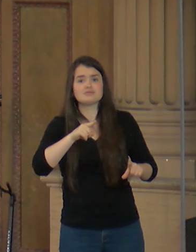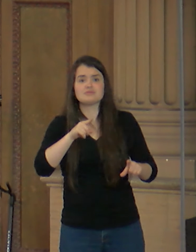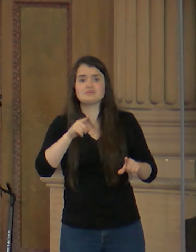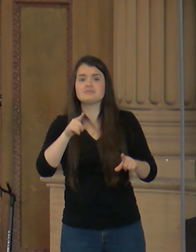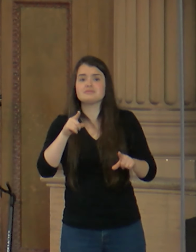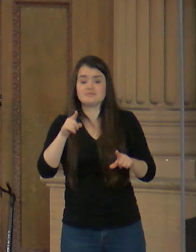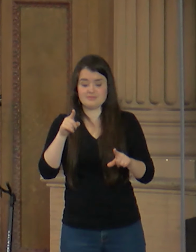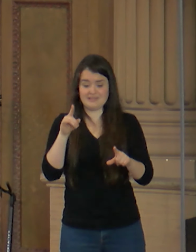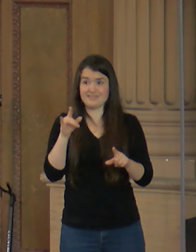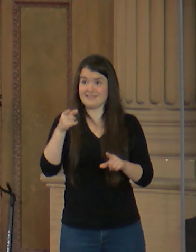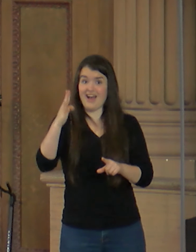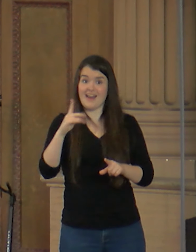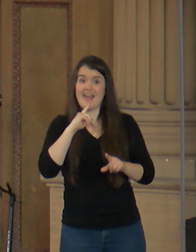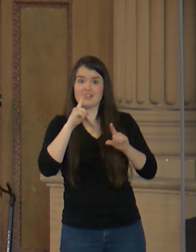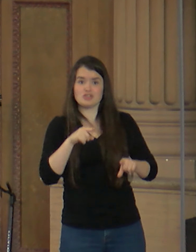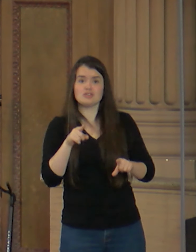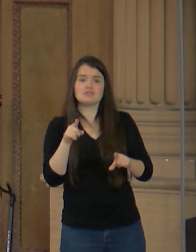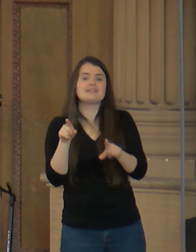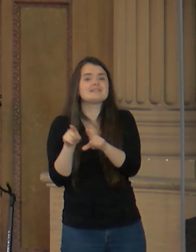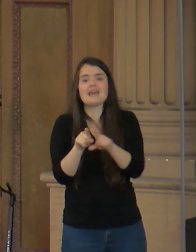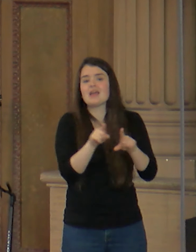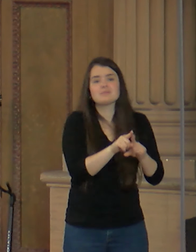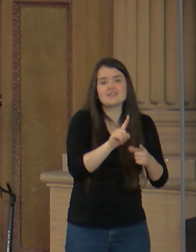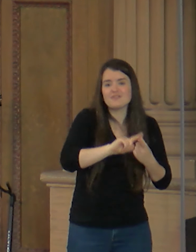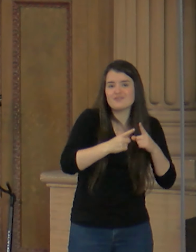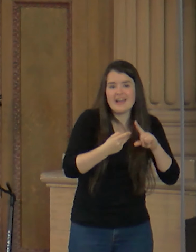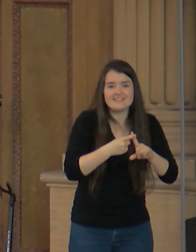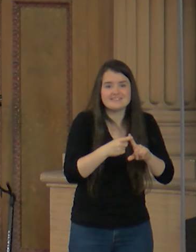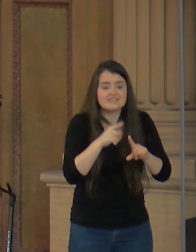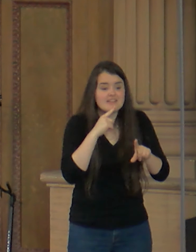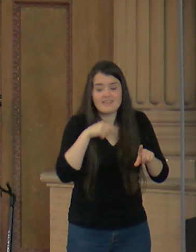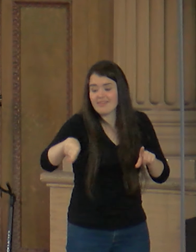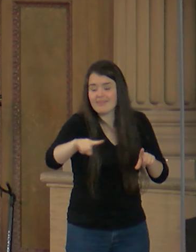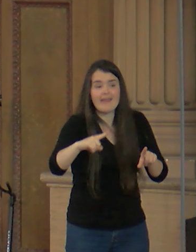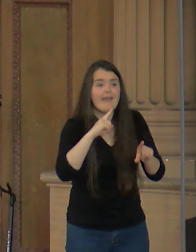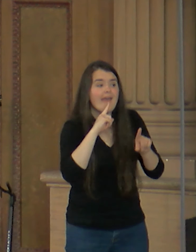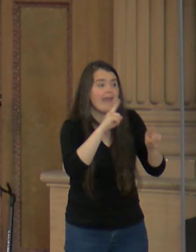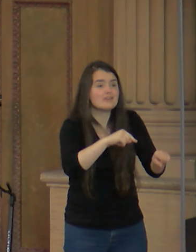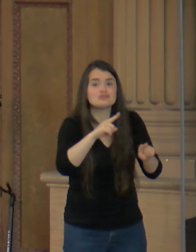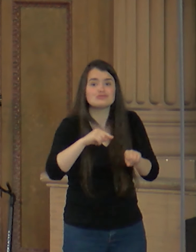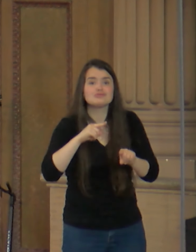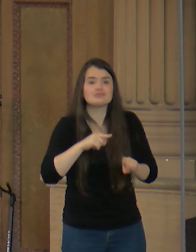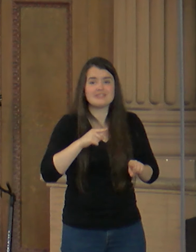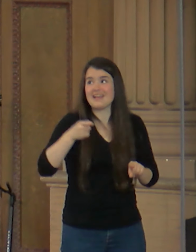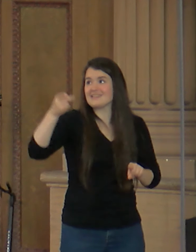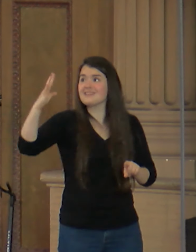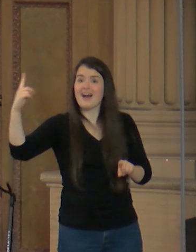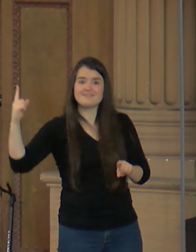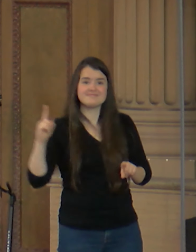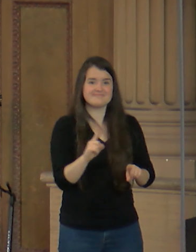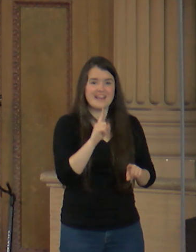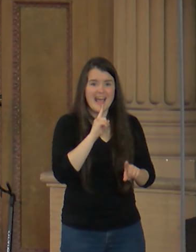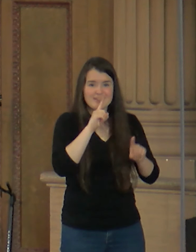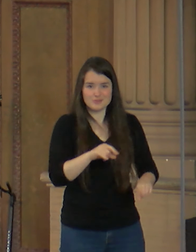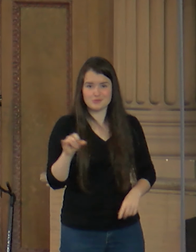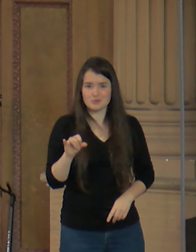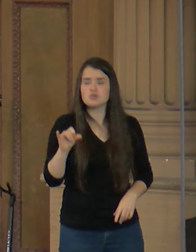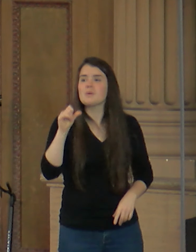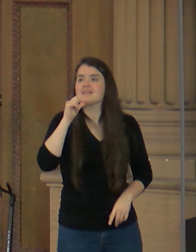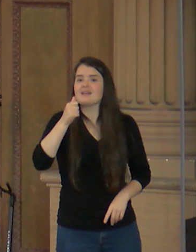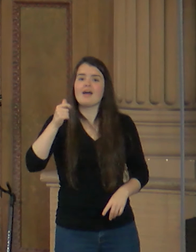did. That the friends come along and answer him. So God isn't just coming along and bowling Job